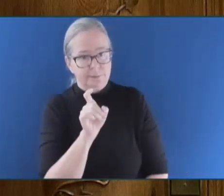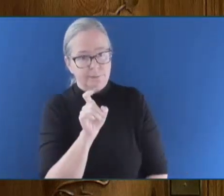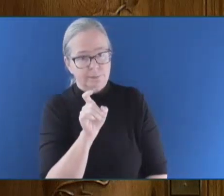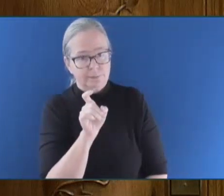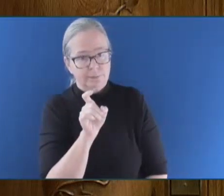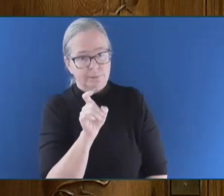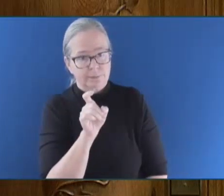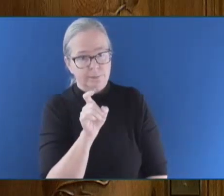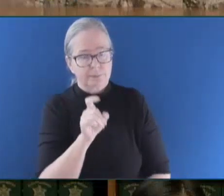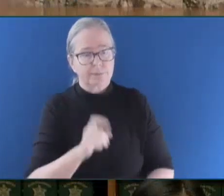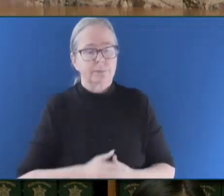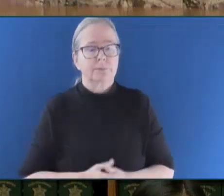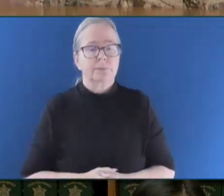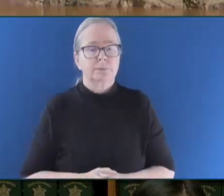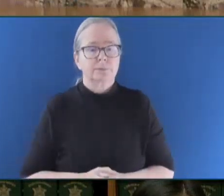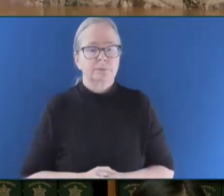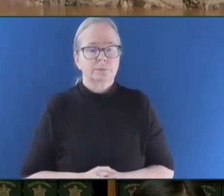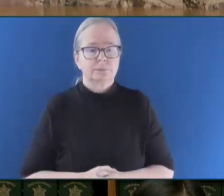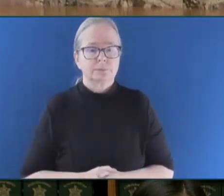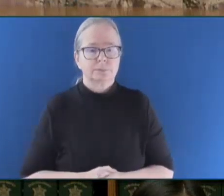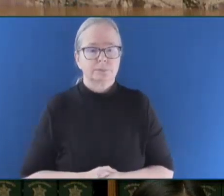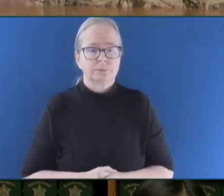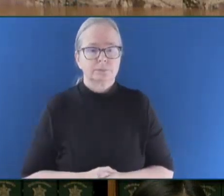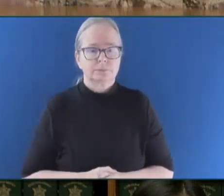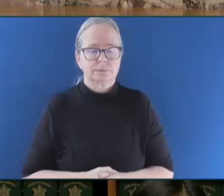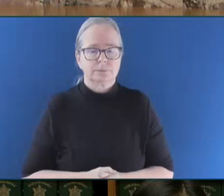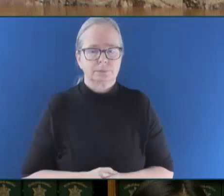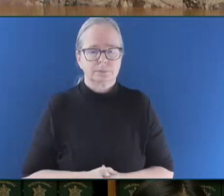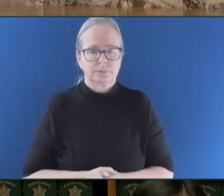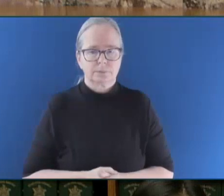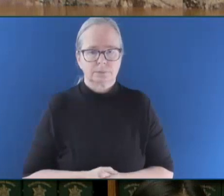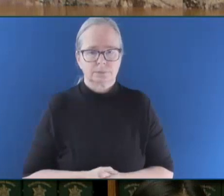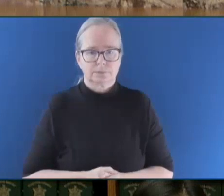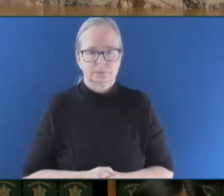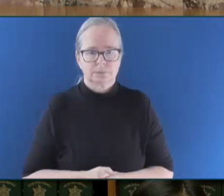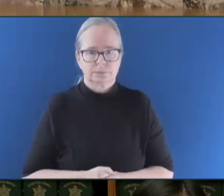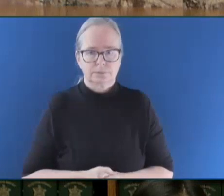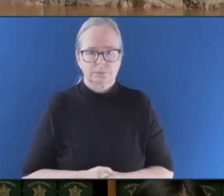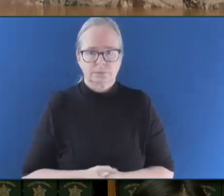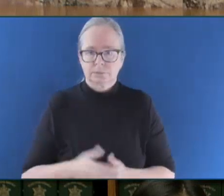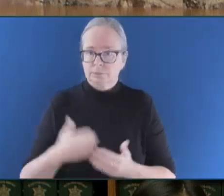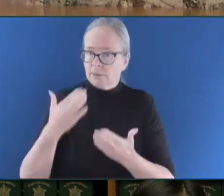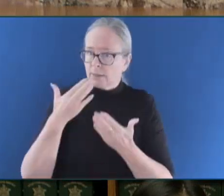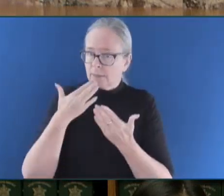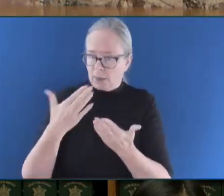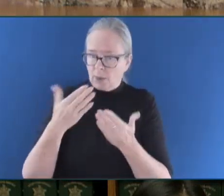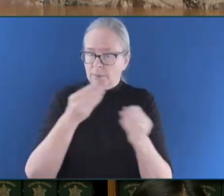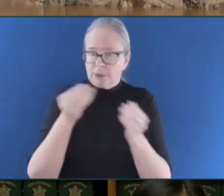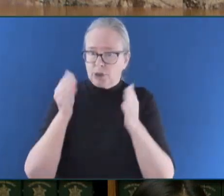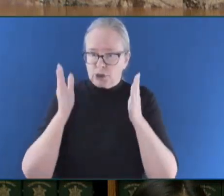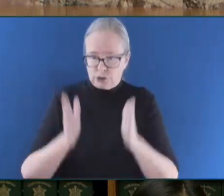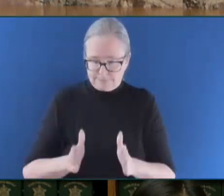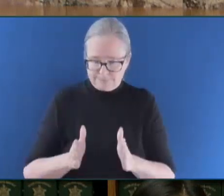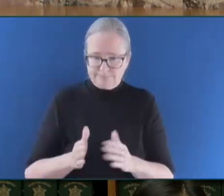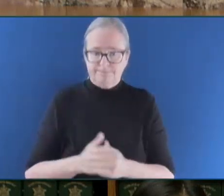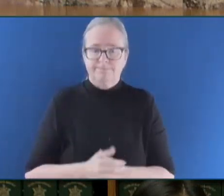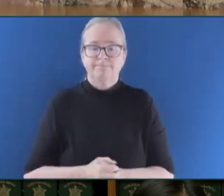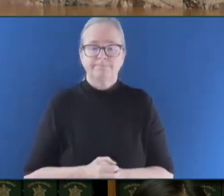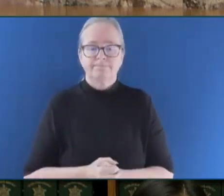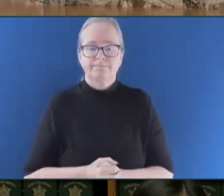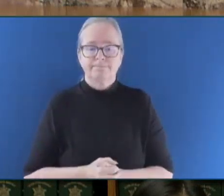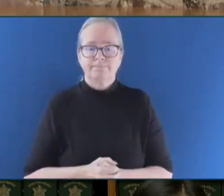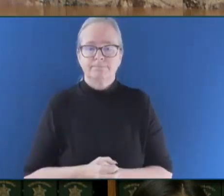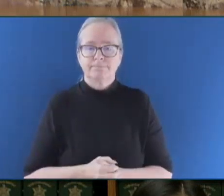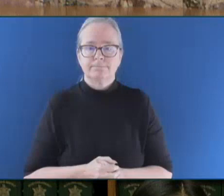Minister. Thank you, Honourable Speaker. And if there's one thing that I will not be asking the opposition to